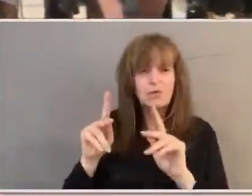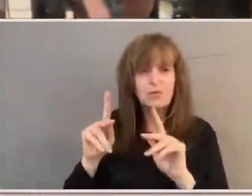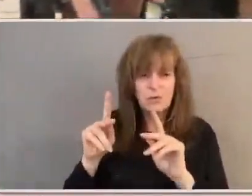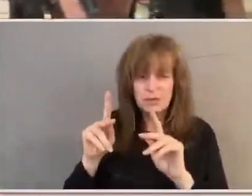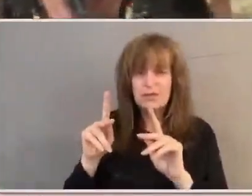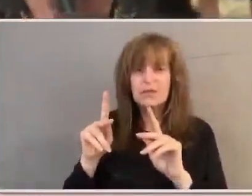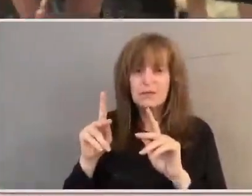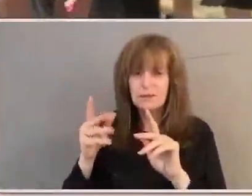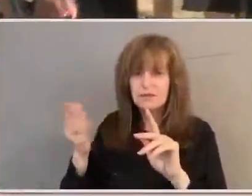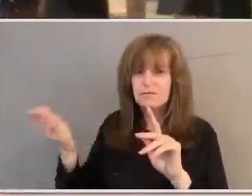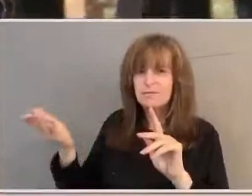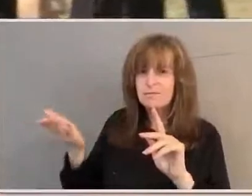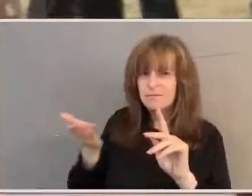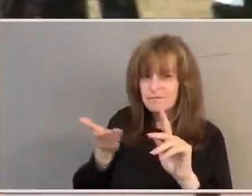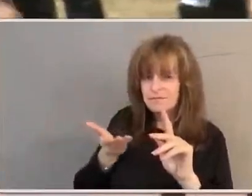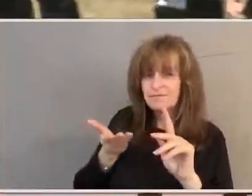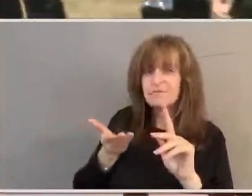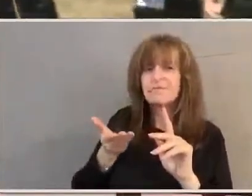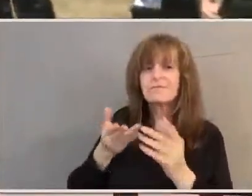as a member.